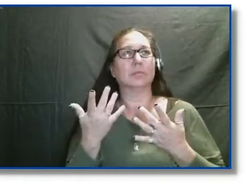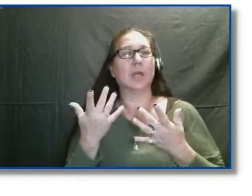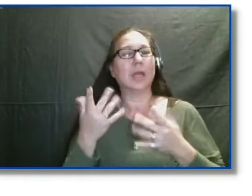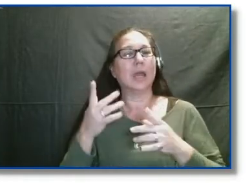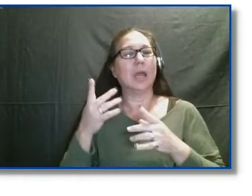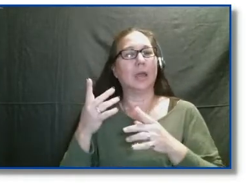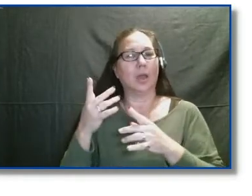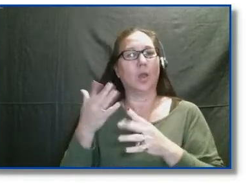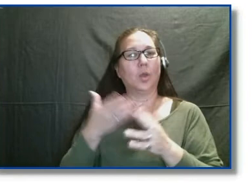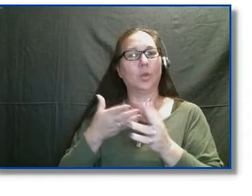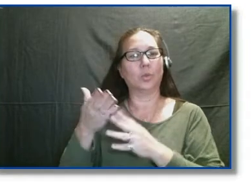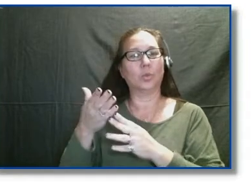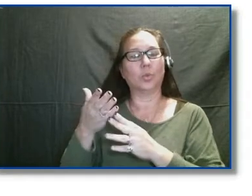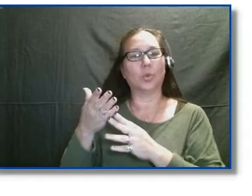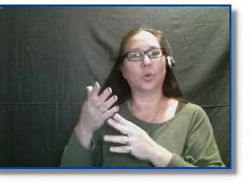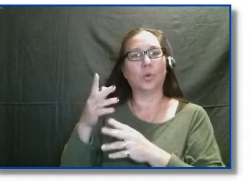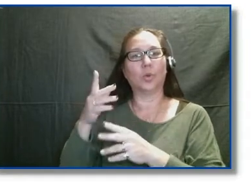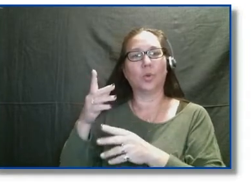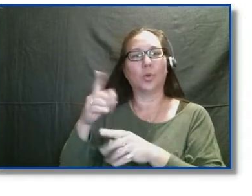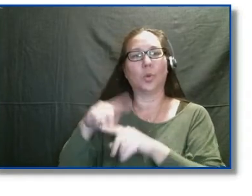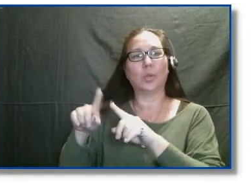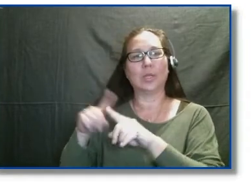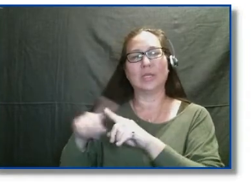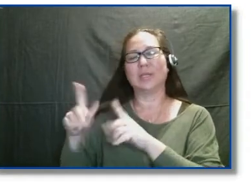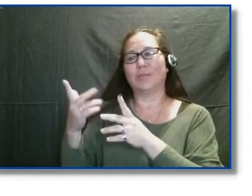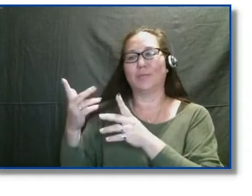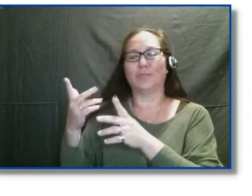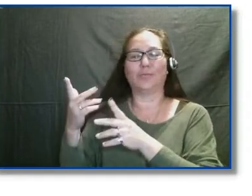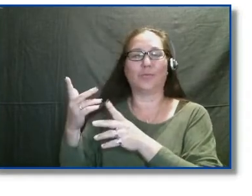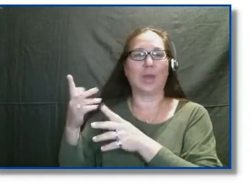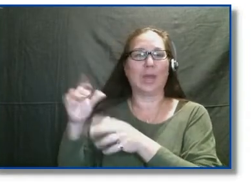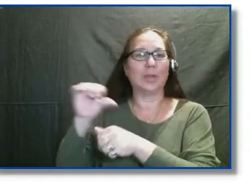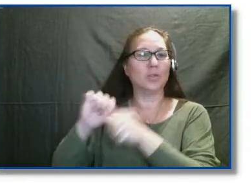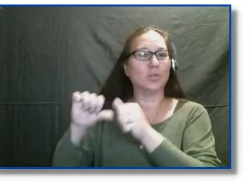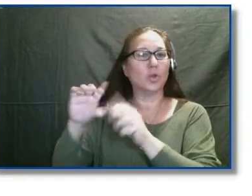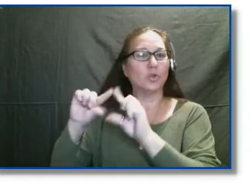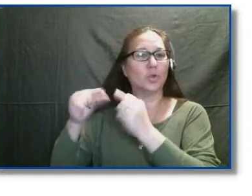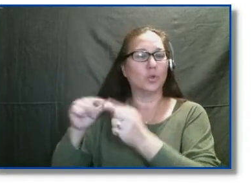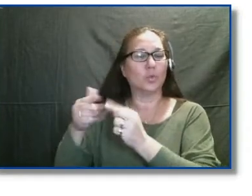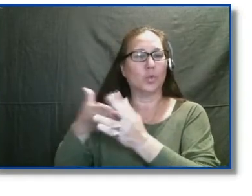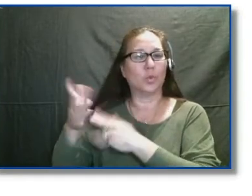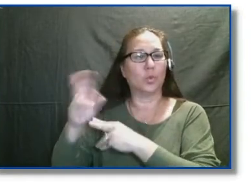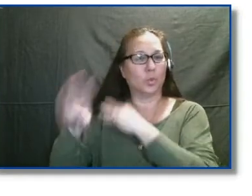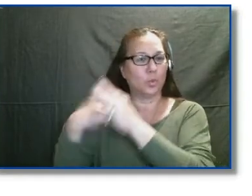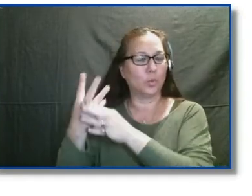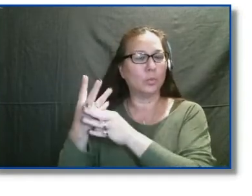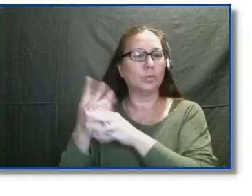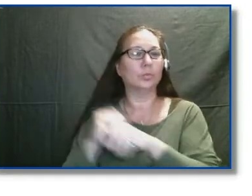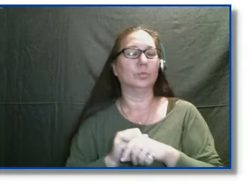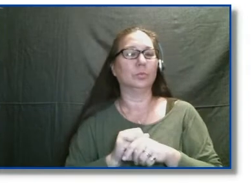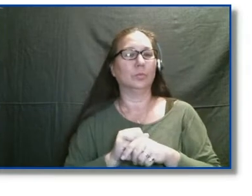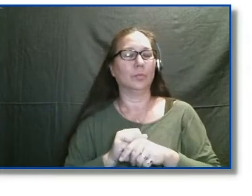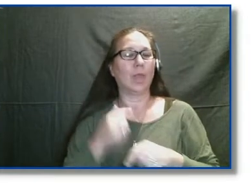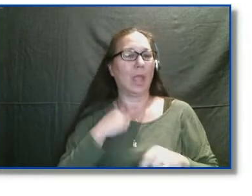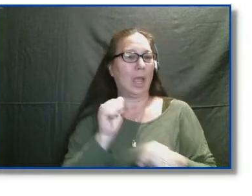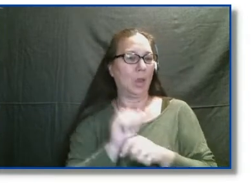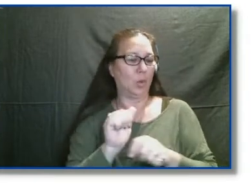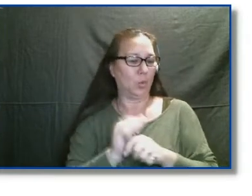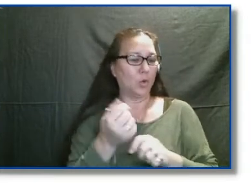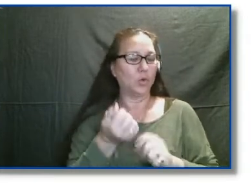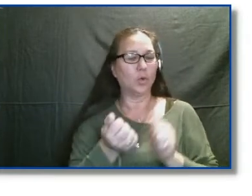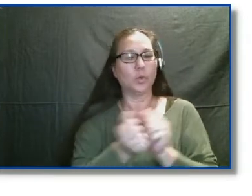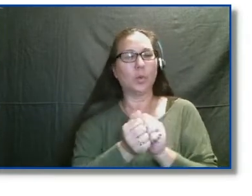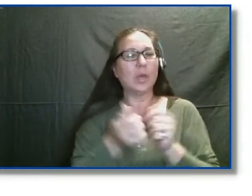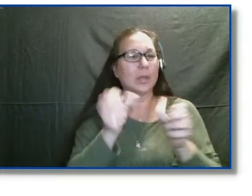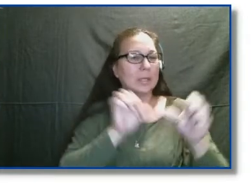globe. So I worked with computational social scientists and as well as one of the scientists and artists